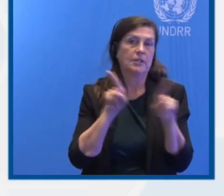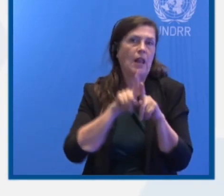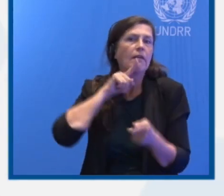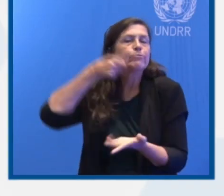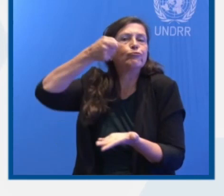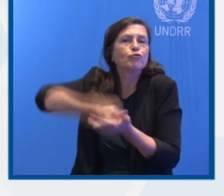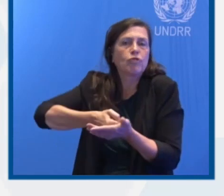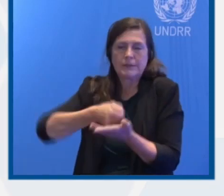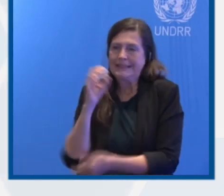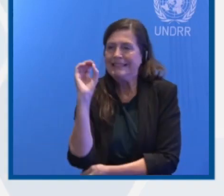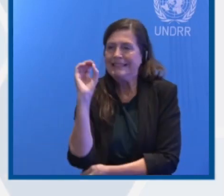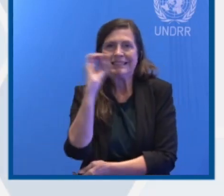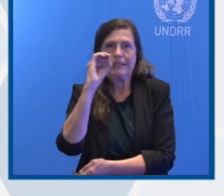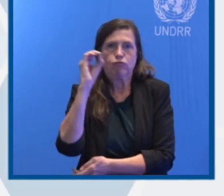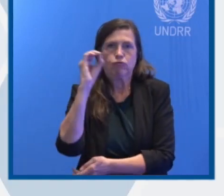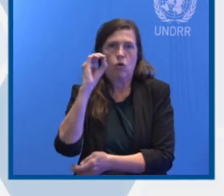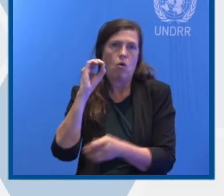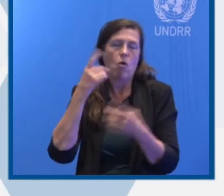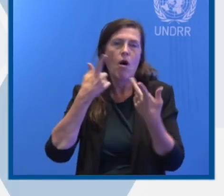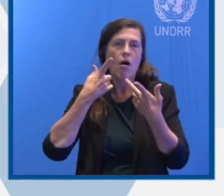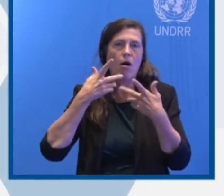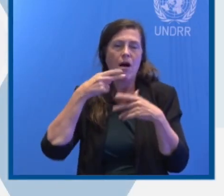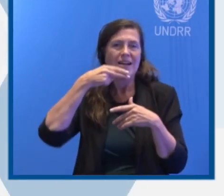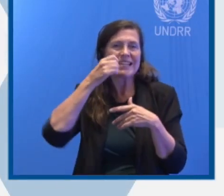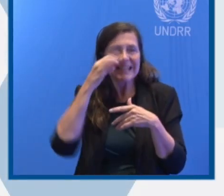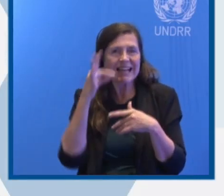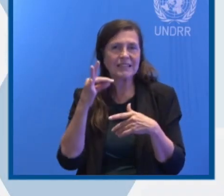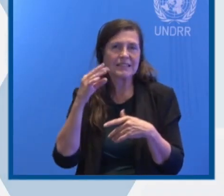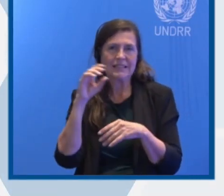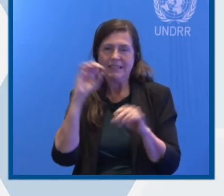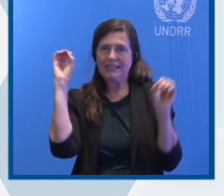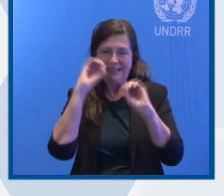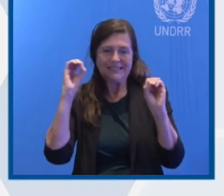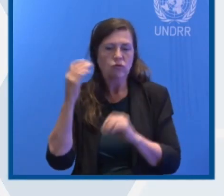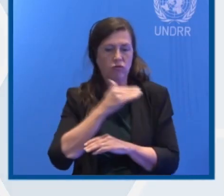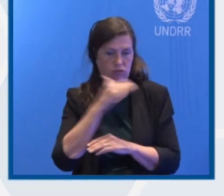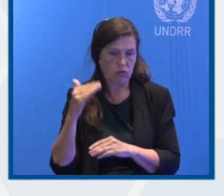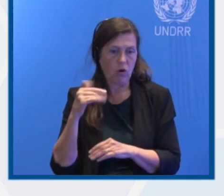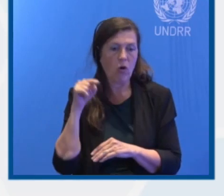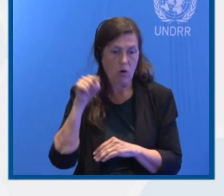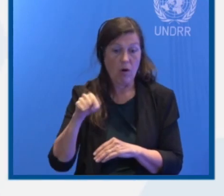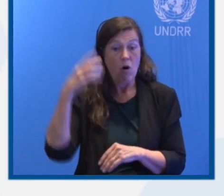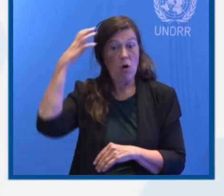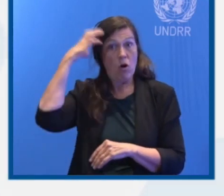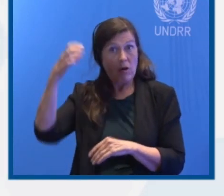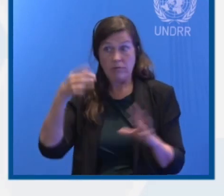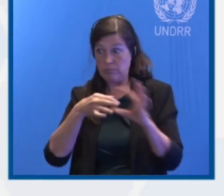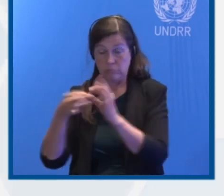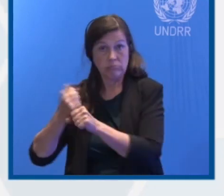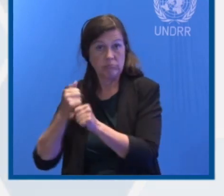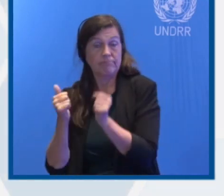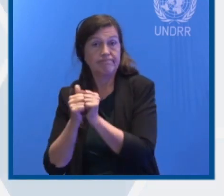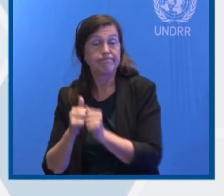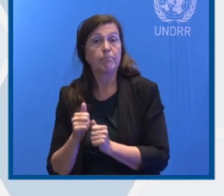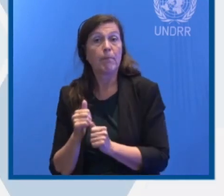sector. Does they have any regulations to follow with regards to resilience infrastructure development? That's one. And second one is that